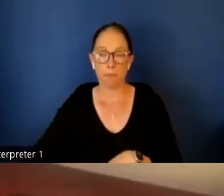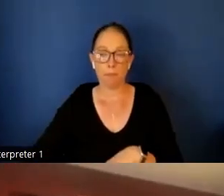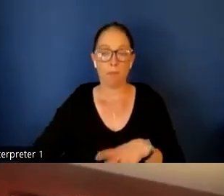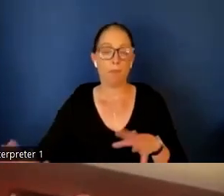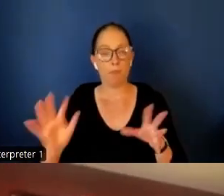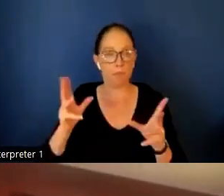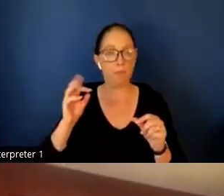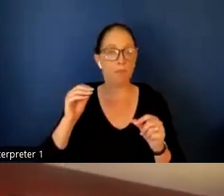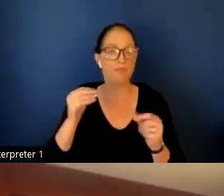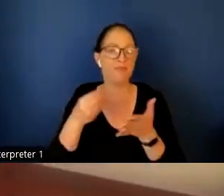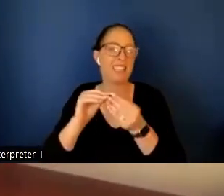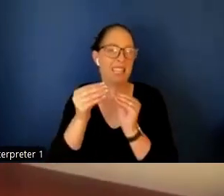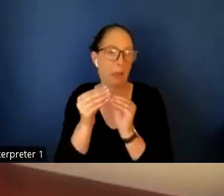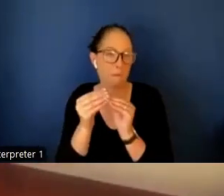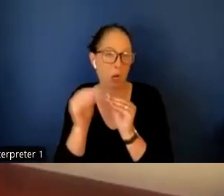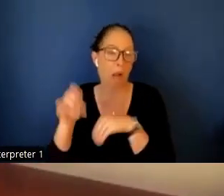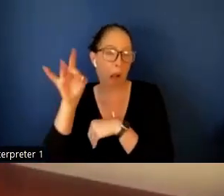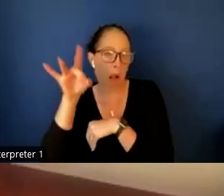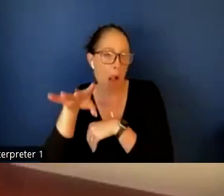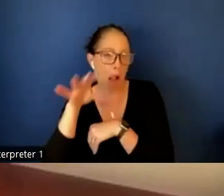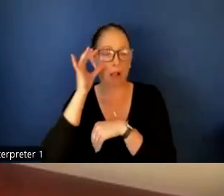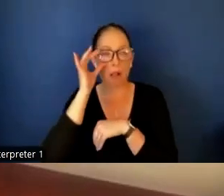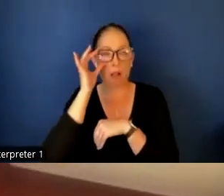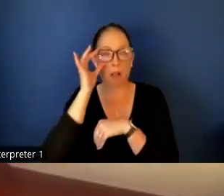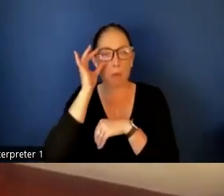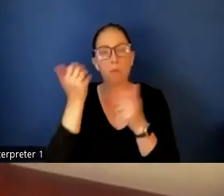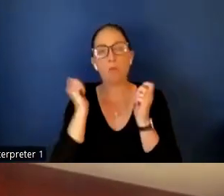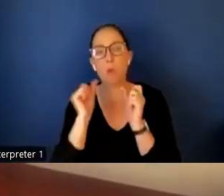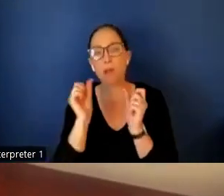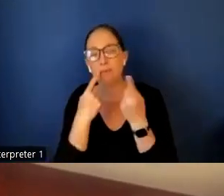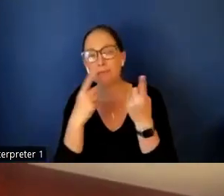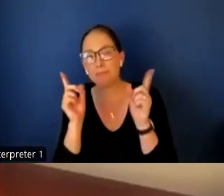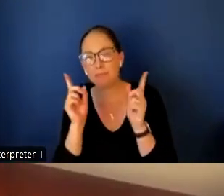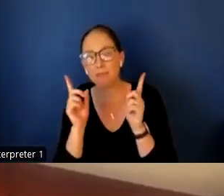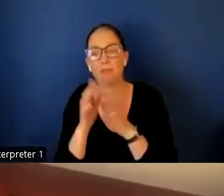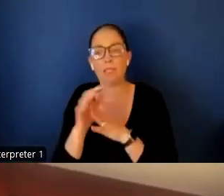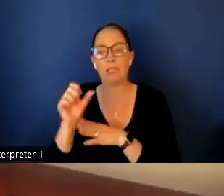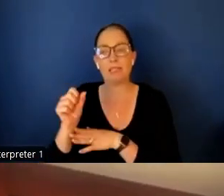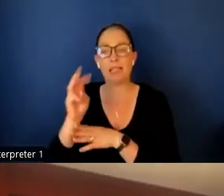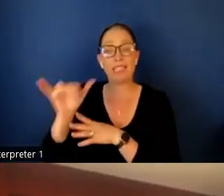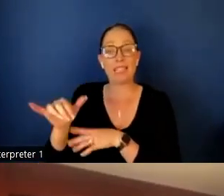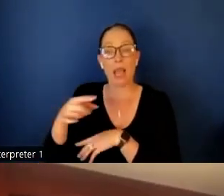throw out a number and try to come up with a something that would work and fix. So Sammy Morales actually